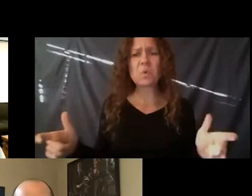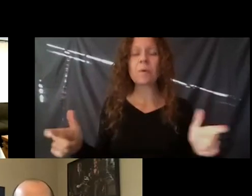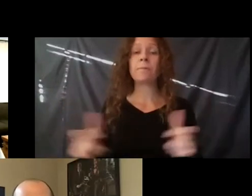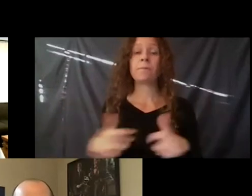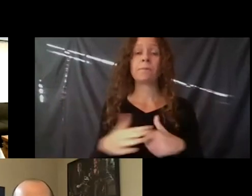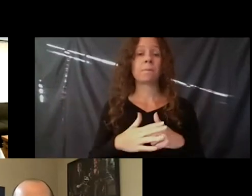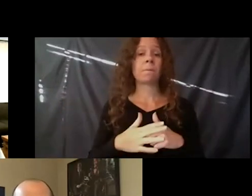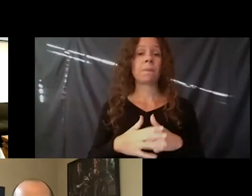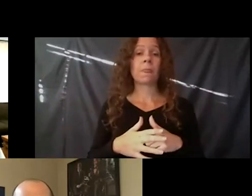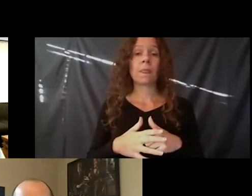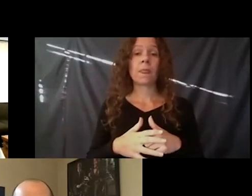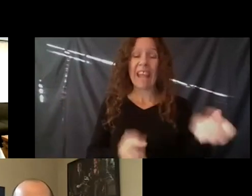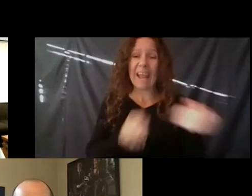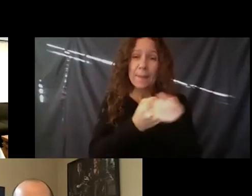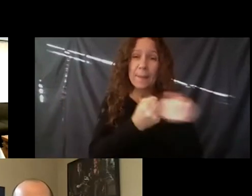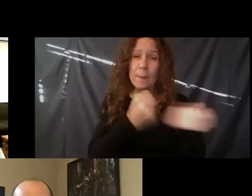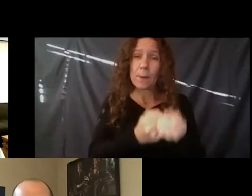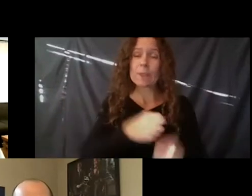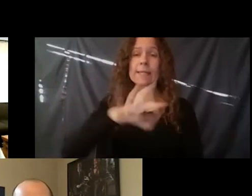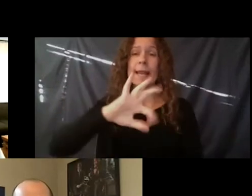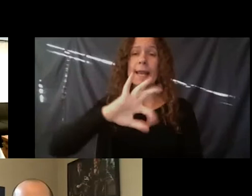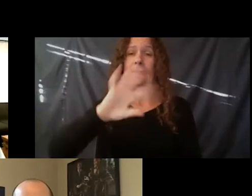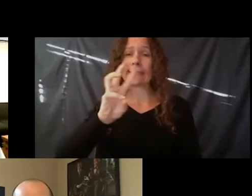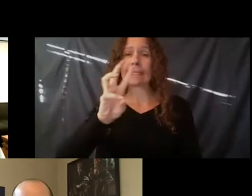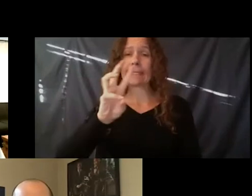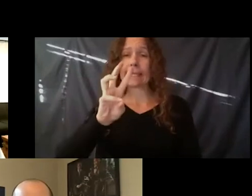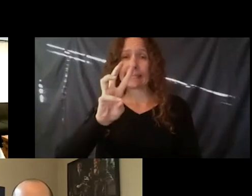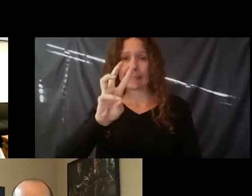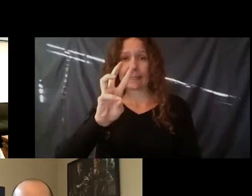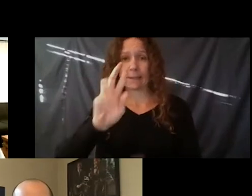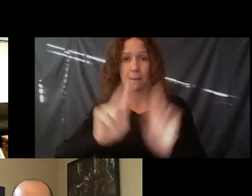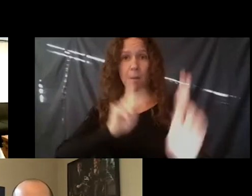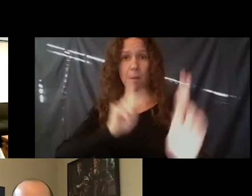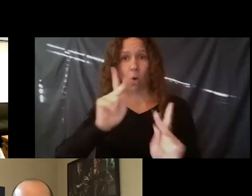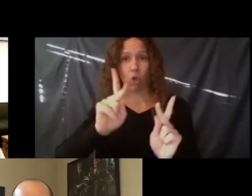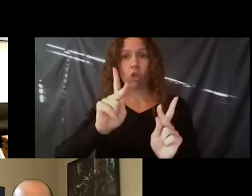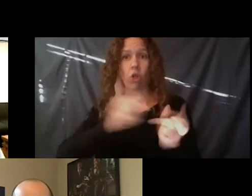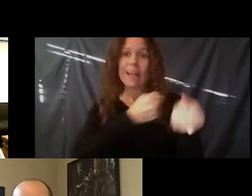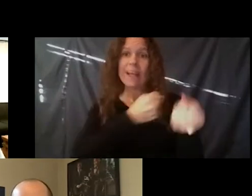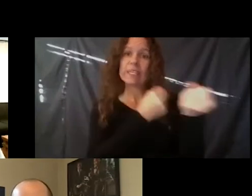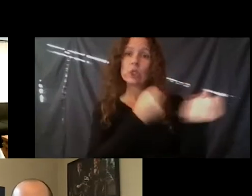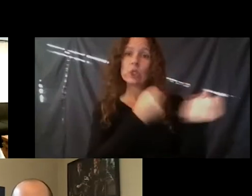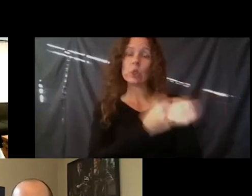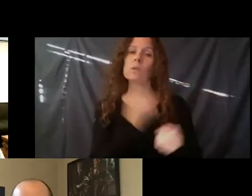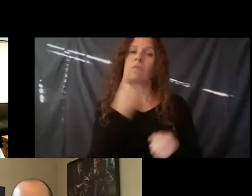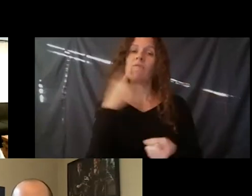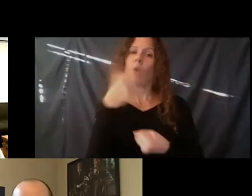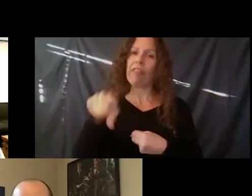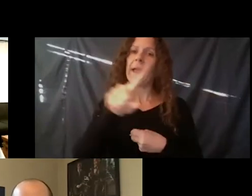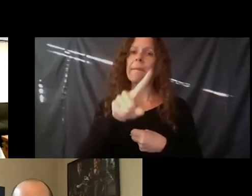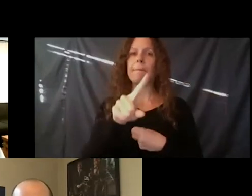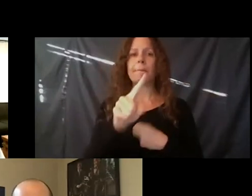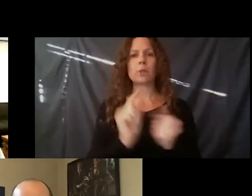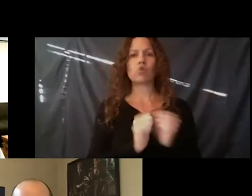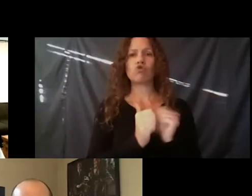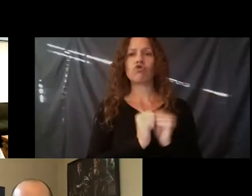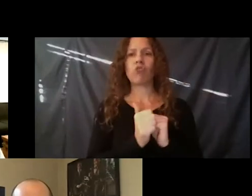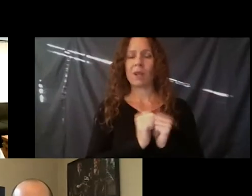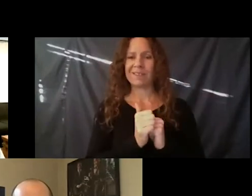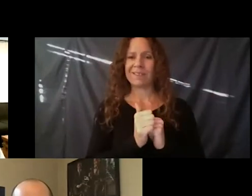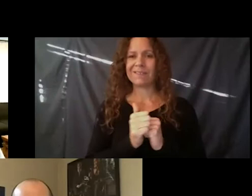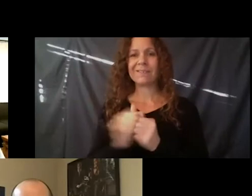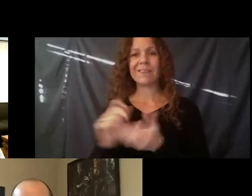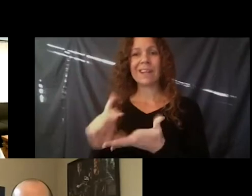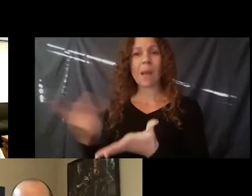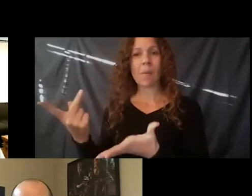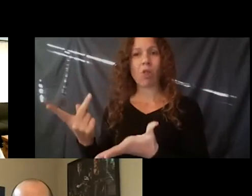endorsed 96 people to run for office. We had double the number of